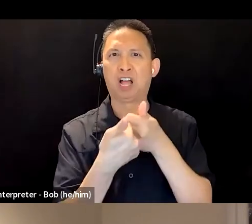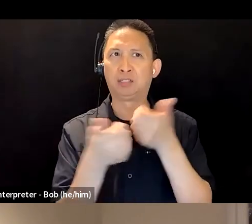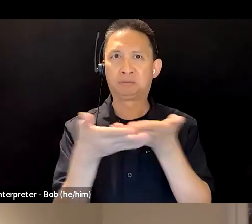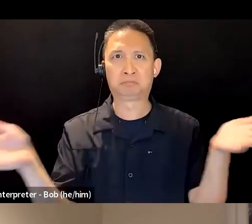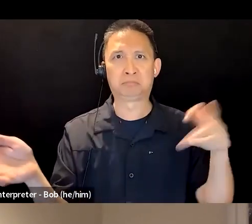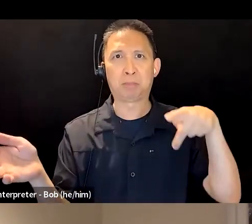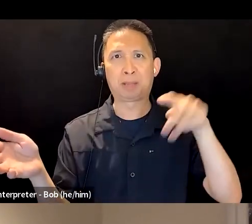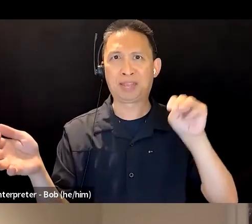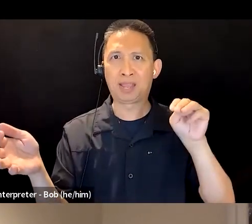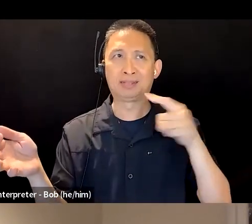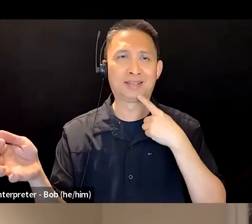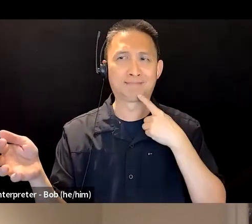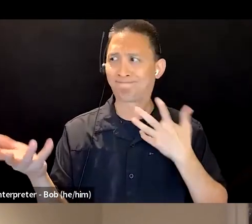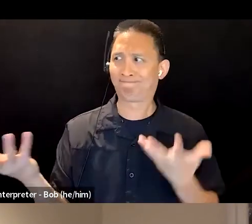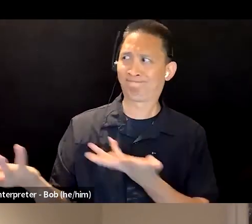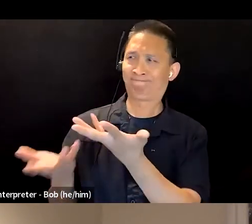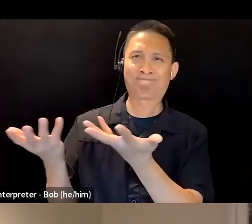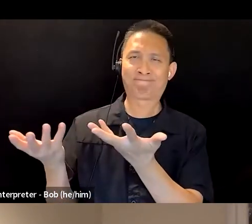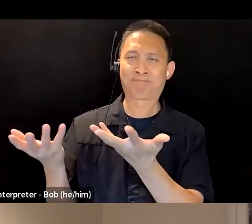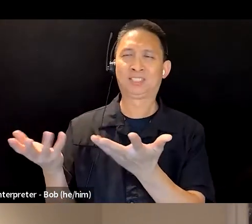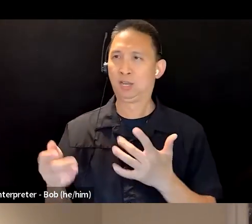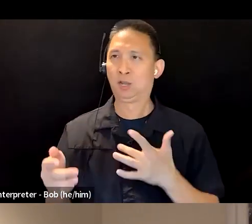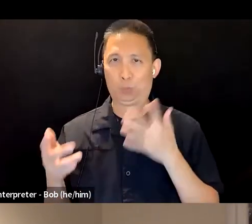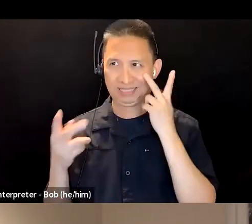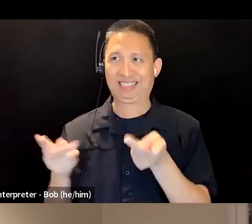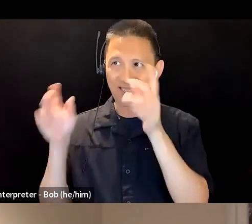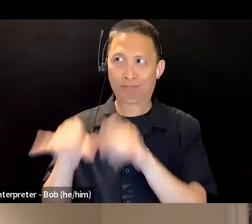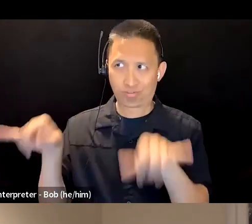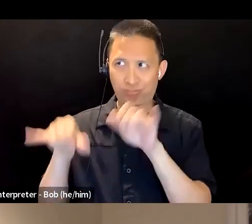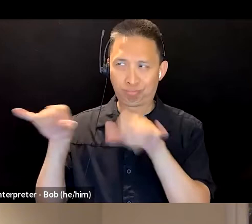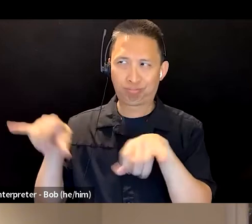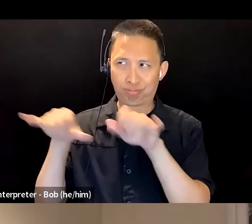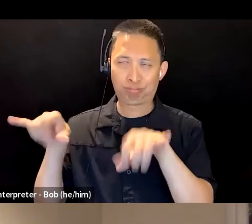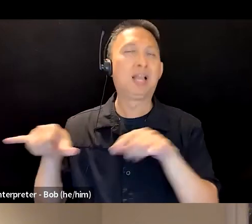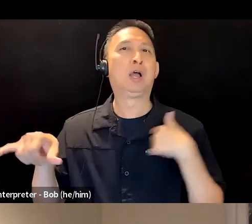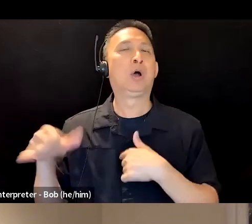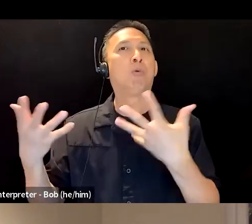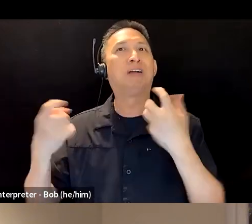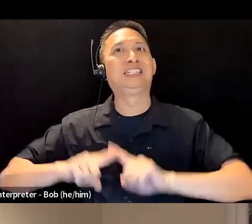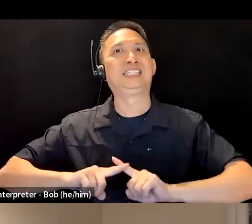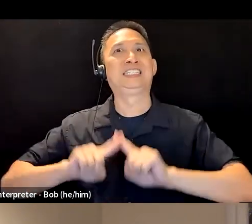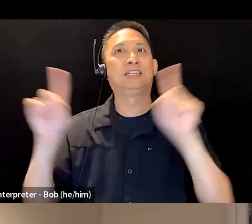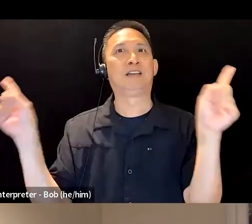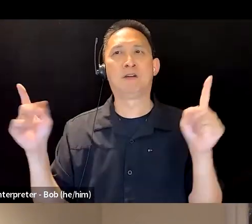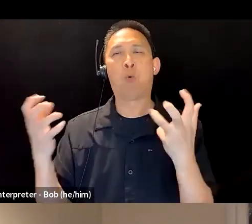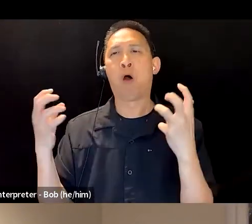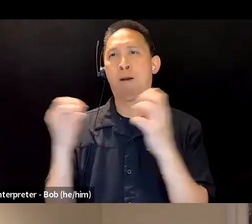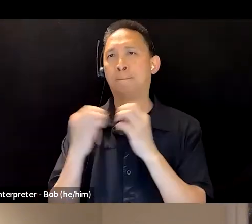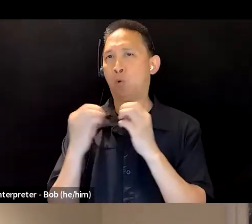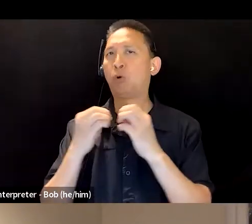those formats, those series, to have much more